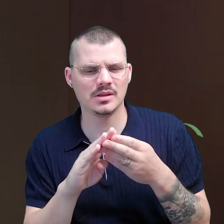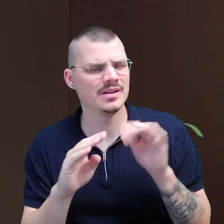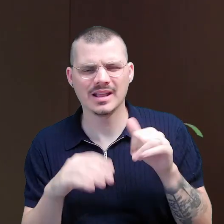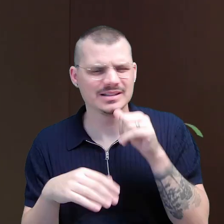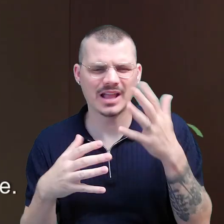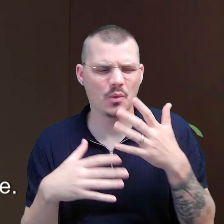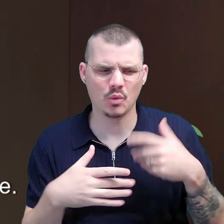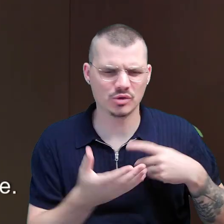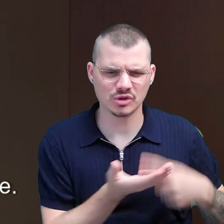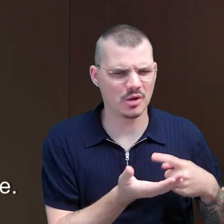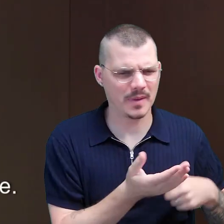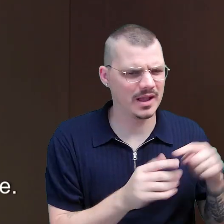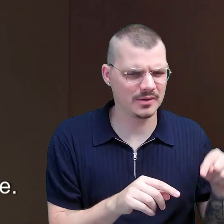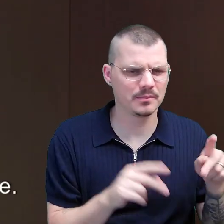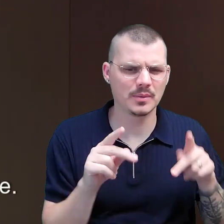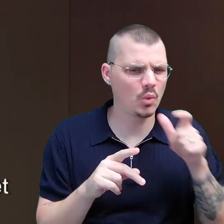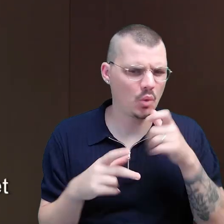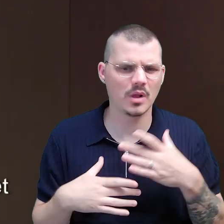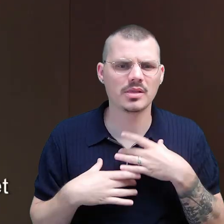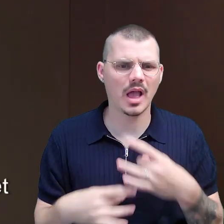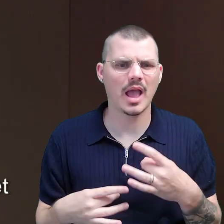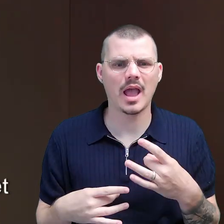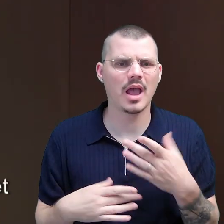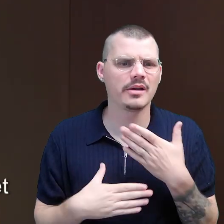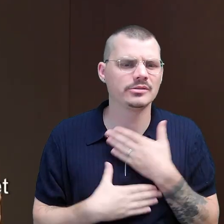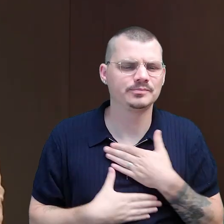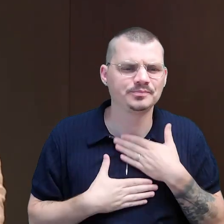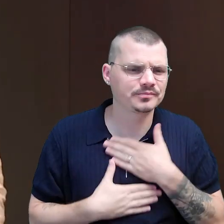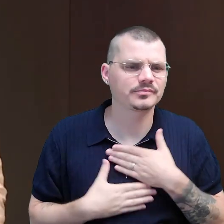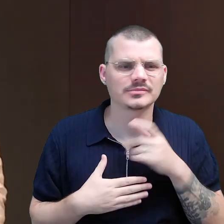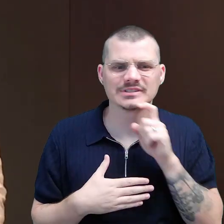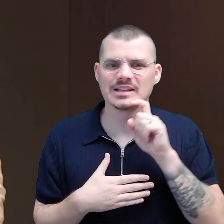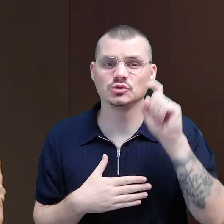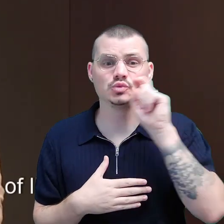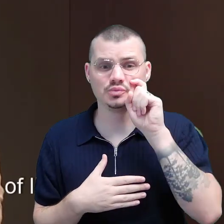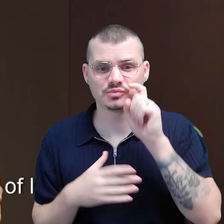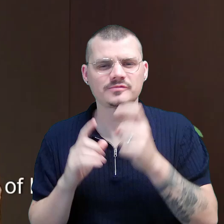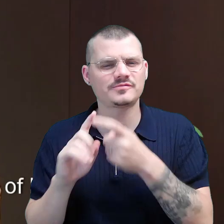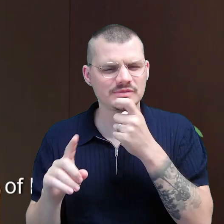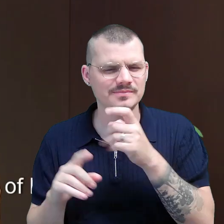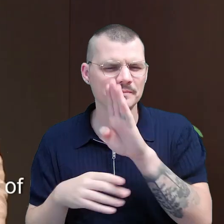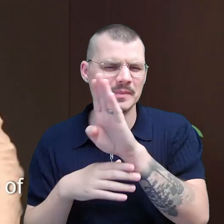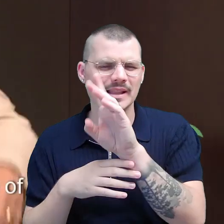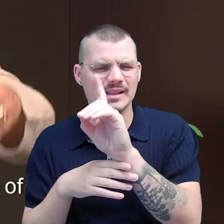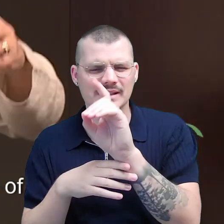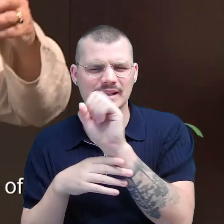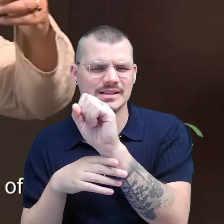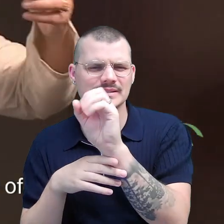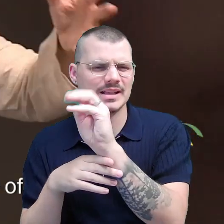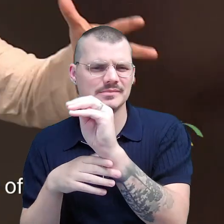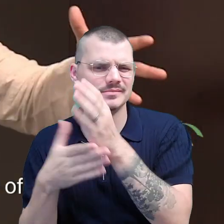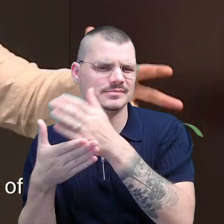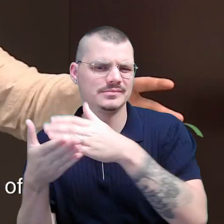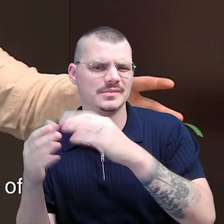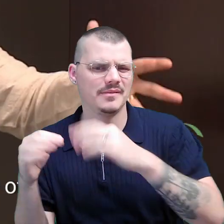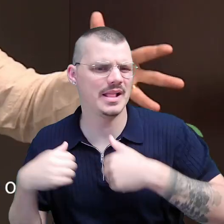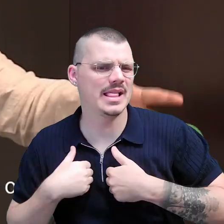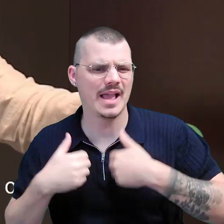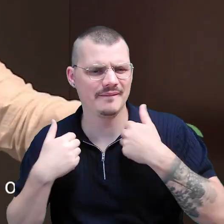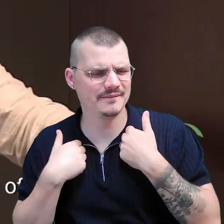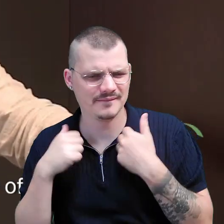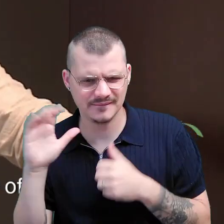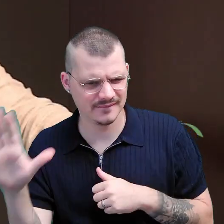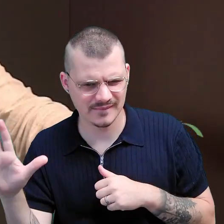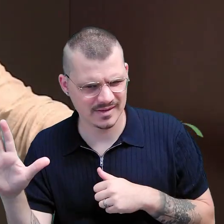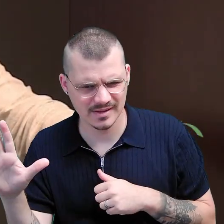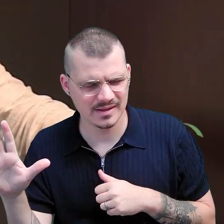community. That's not what we're talking about here. We're not talking about people that get sexual pleasure from the whole BDSM side